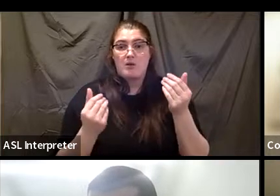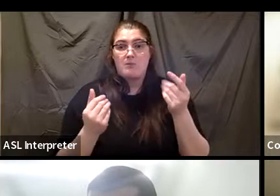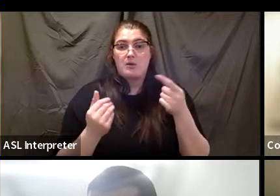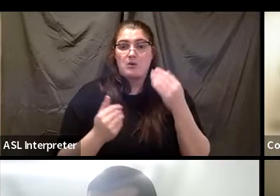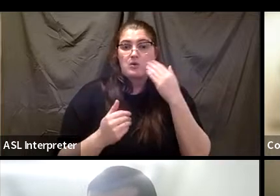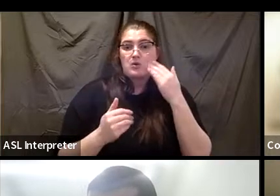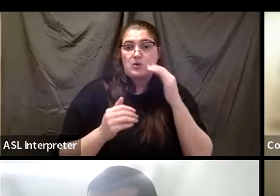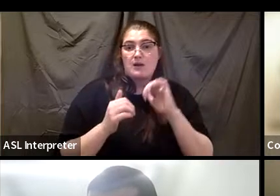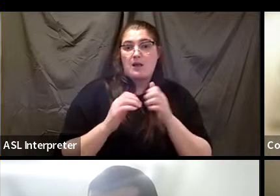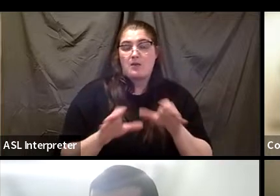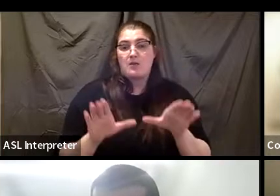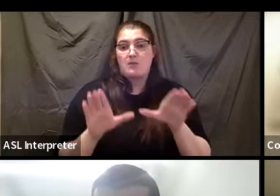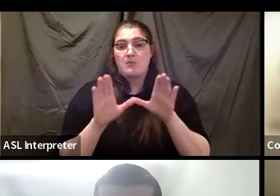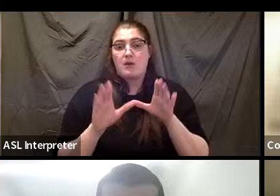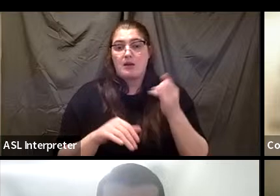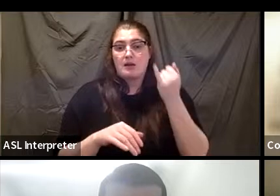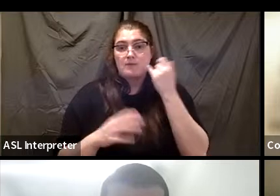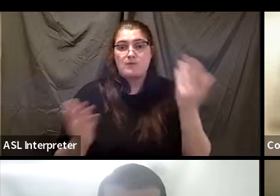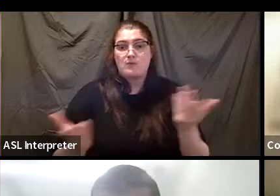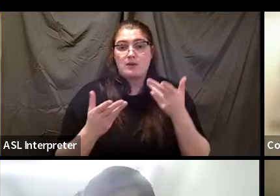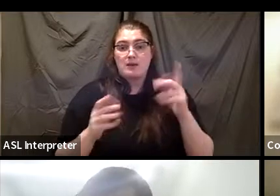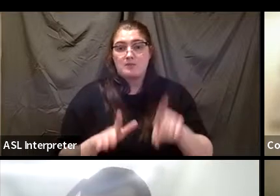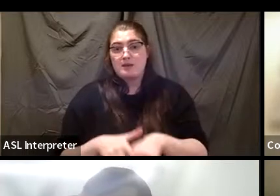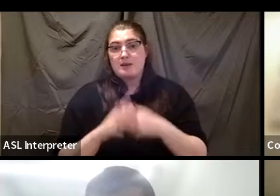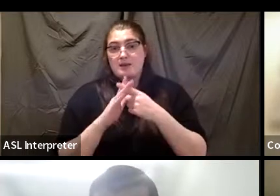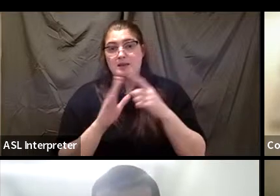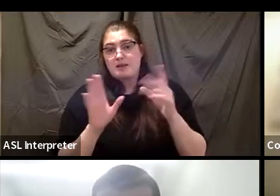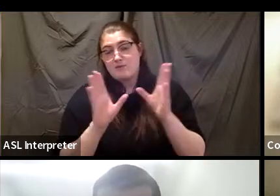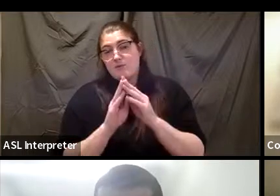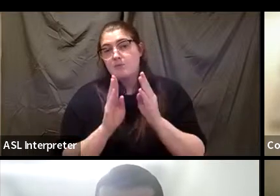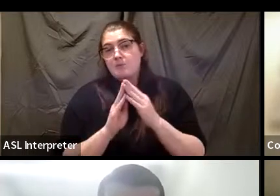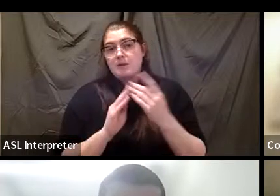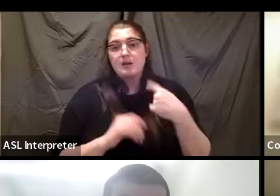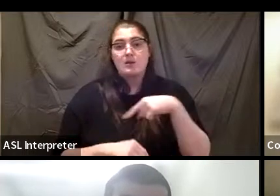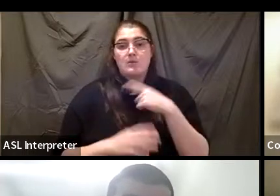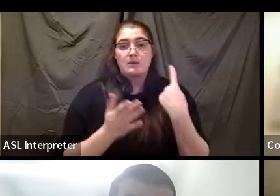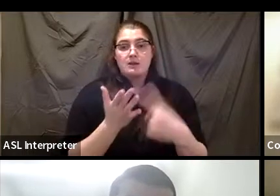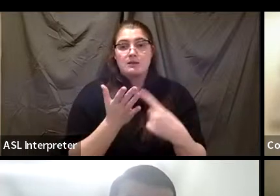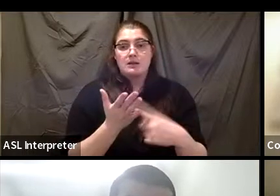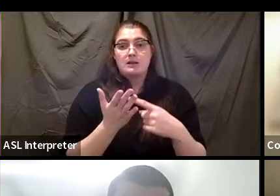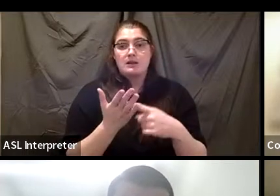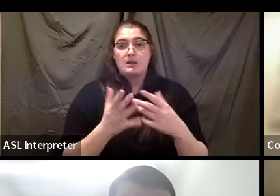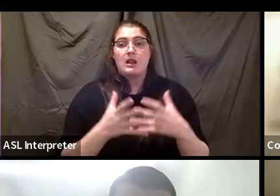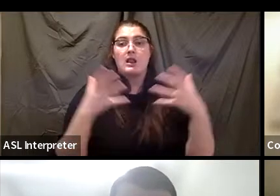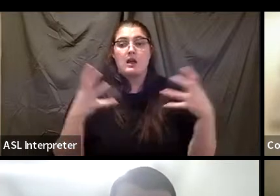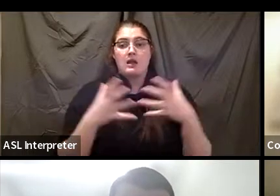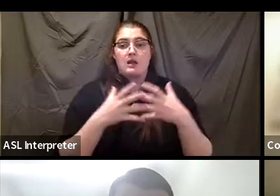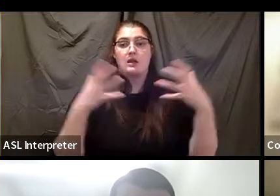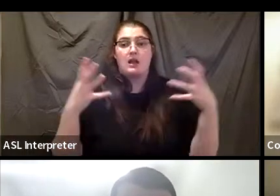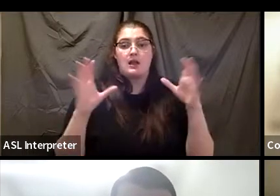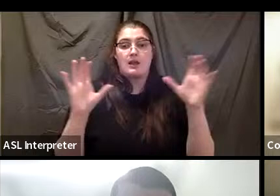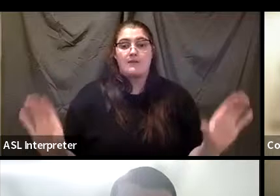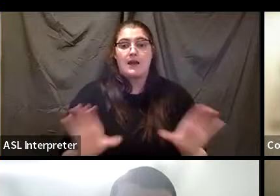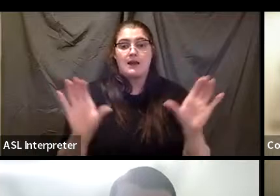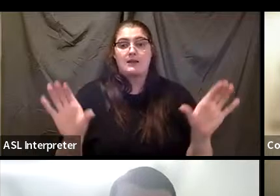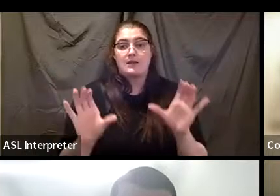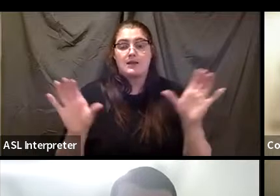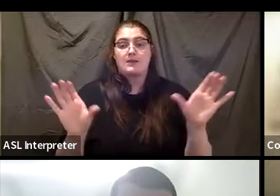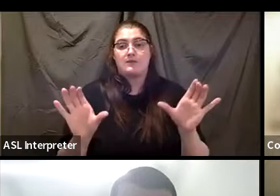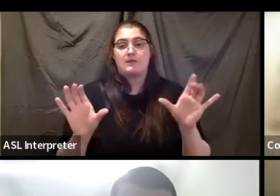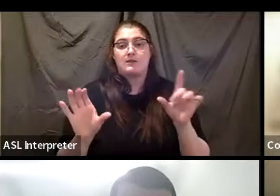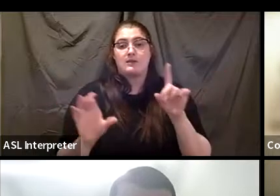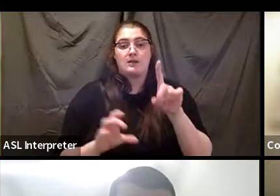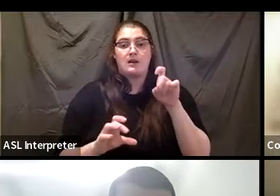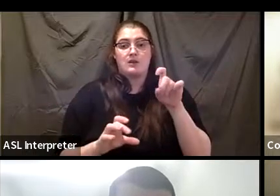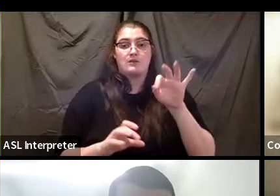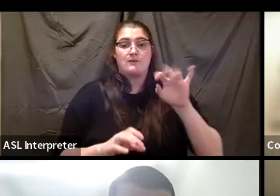is. If you were here at the beginning of the meeting, we discussed a lot of activity in the 100 feet range